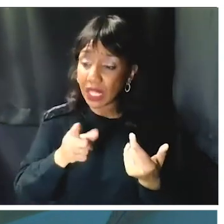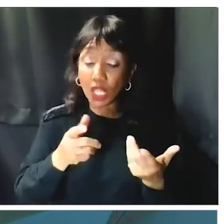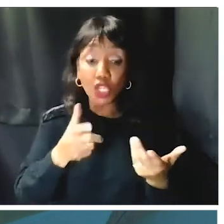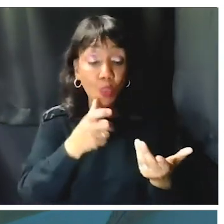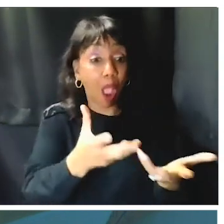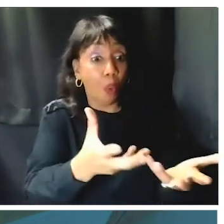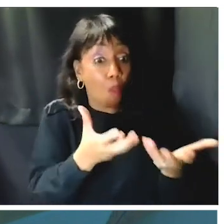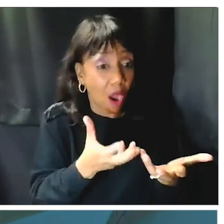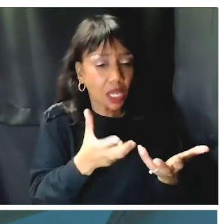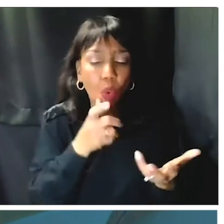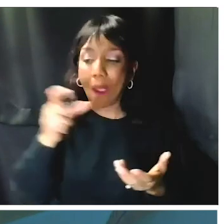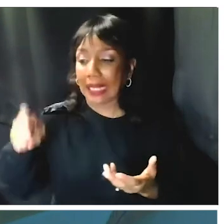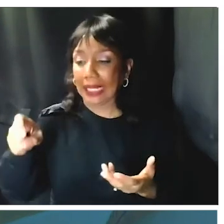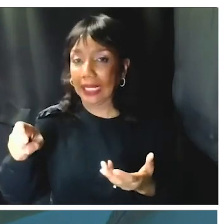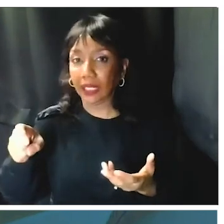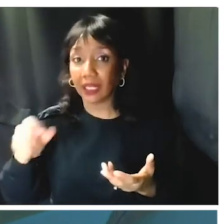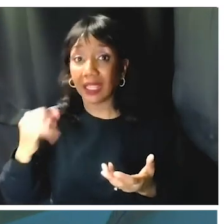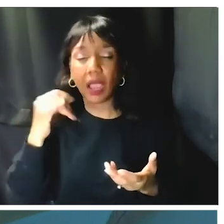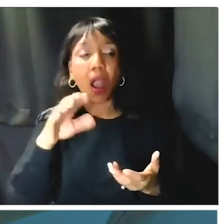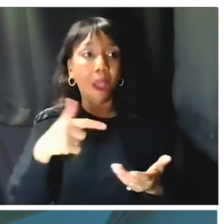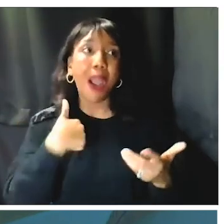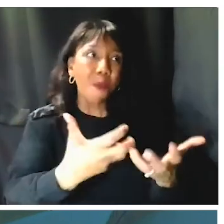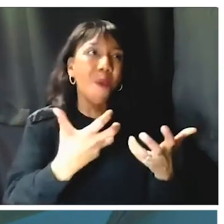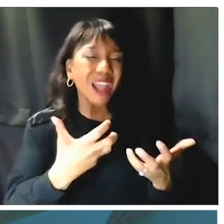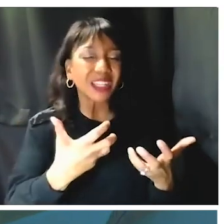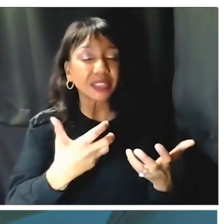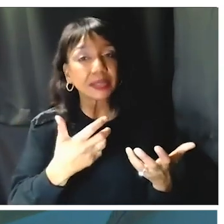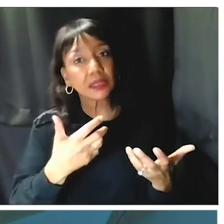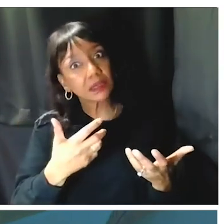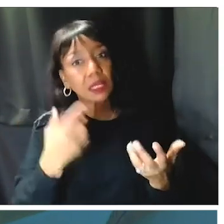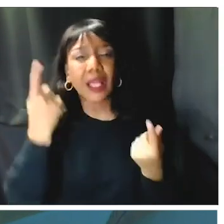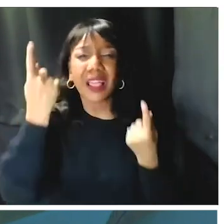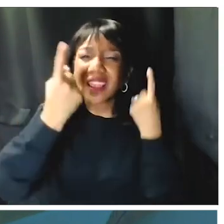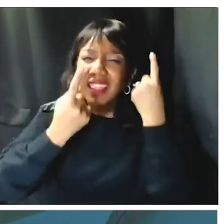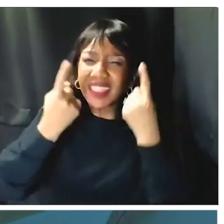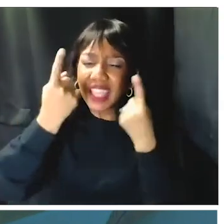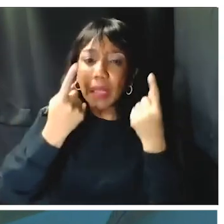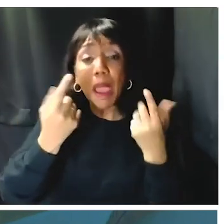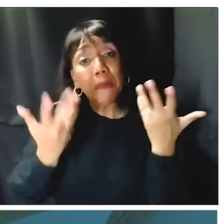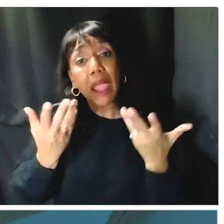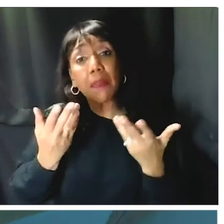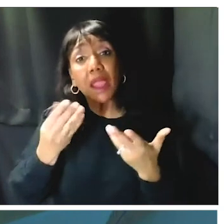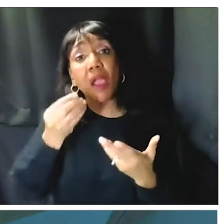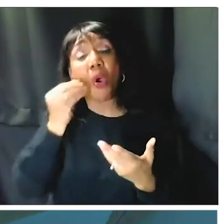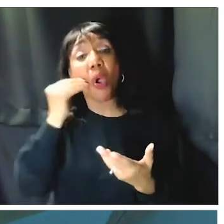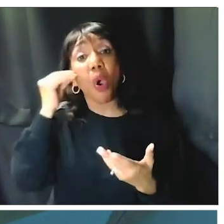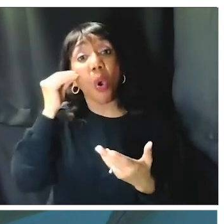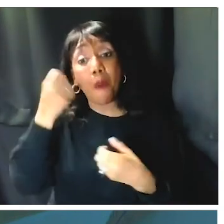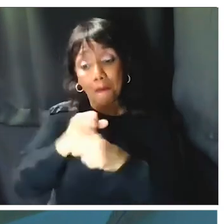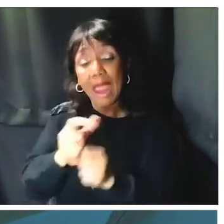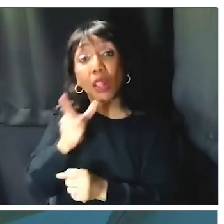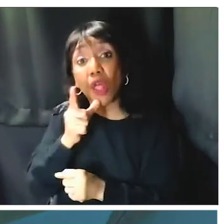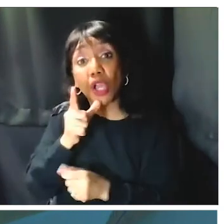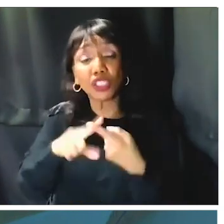it, take the time to prepare your lunches at home, limit your movie outings or purchases, and cancel your